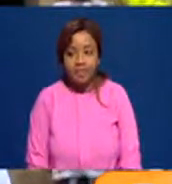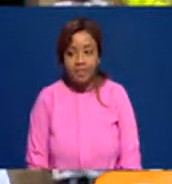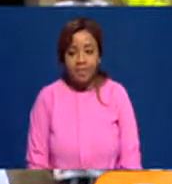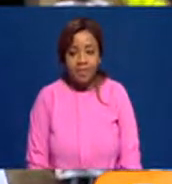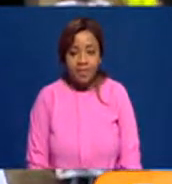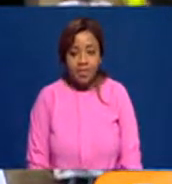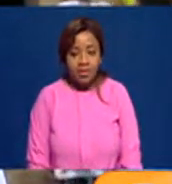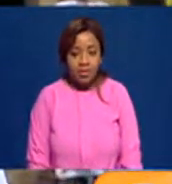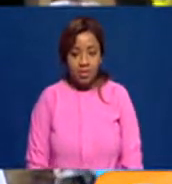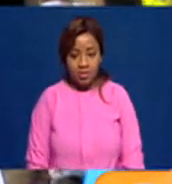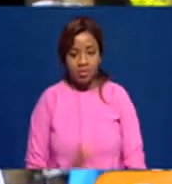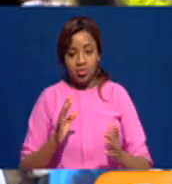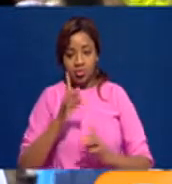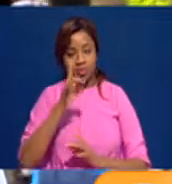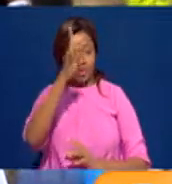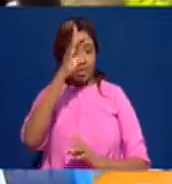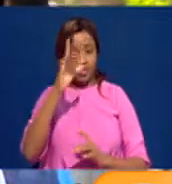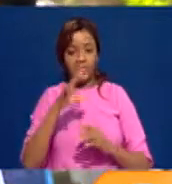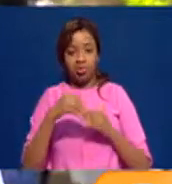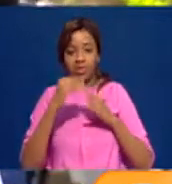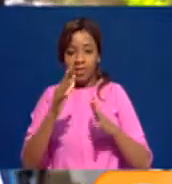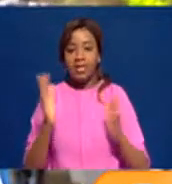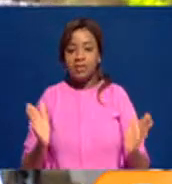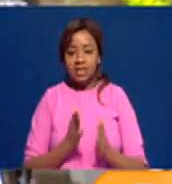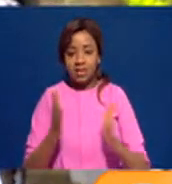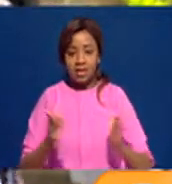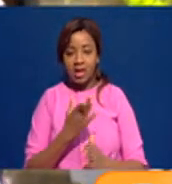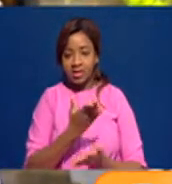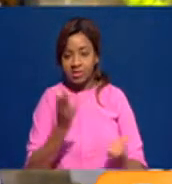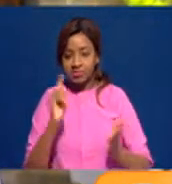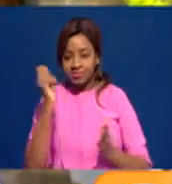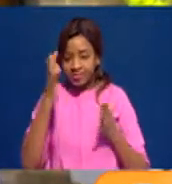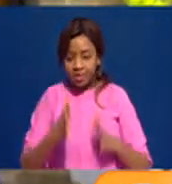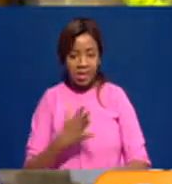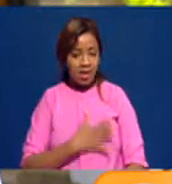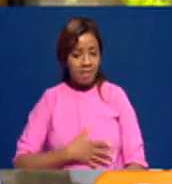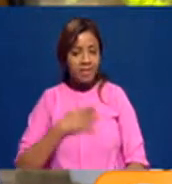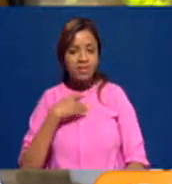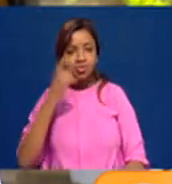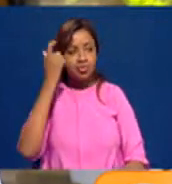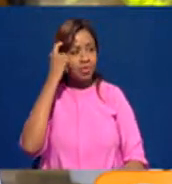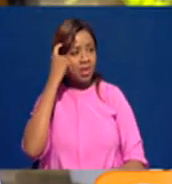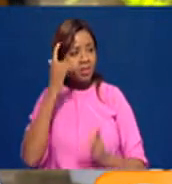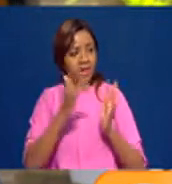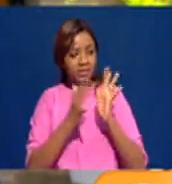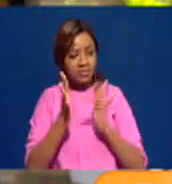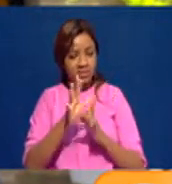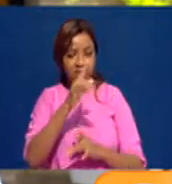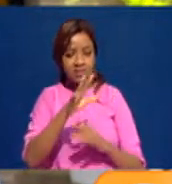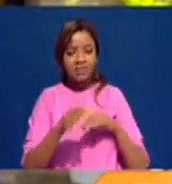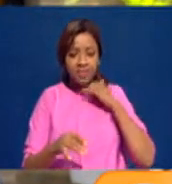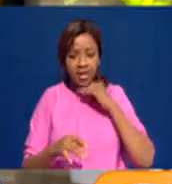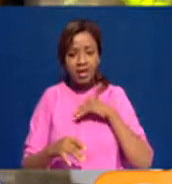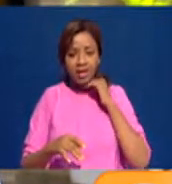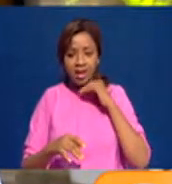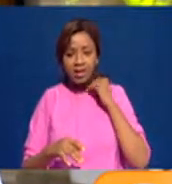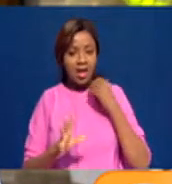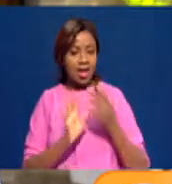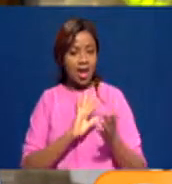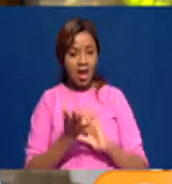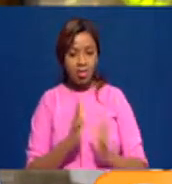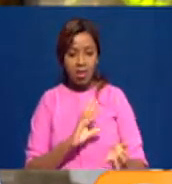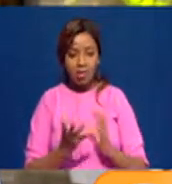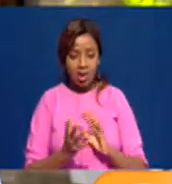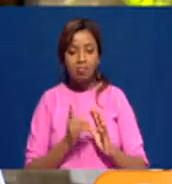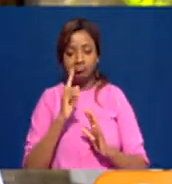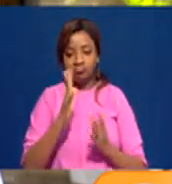Religious leaders are calling upon Kenyans to remember the birth of Christ by emulating some of his teachings at a time when the